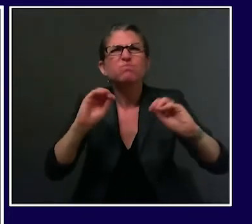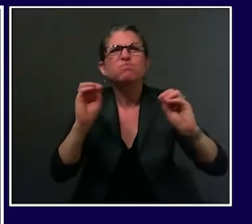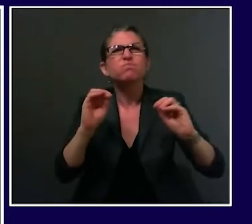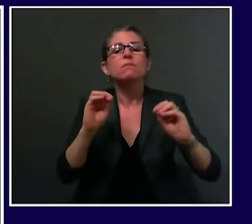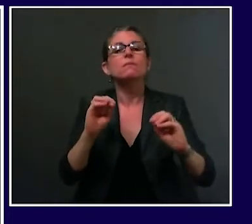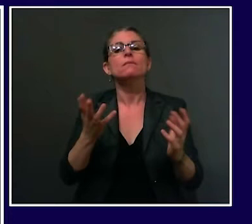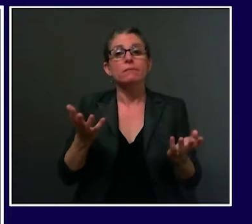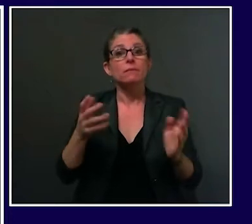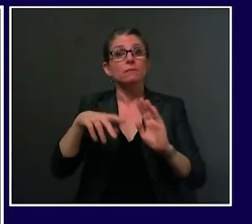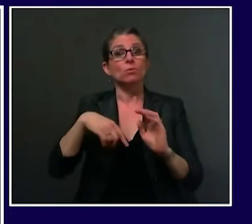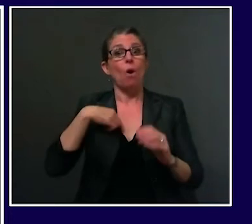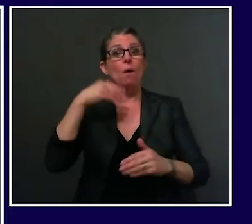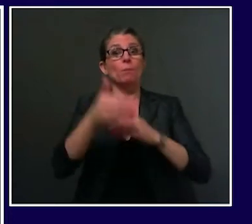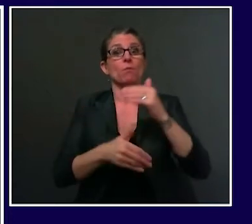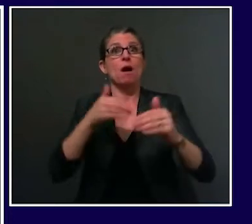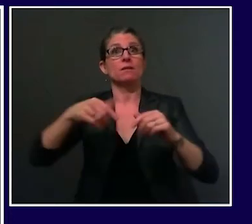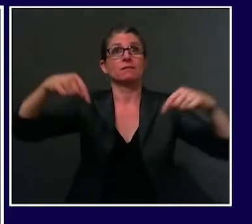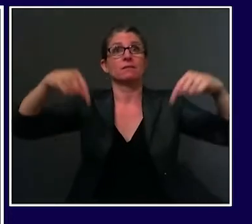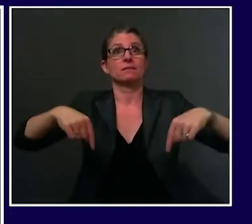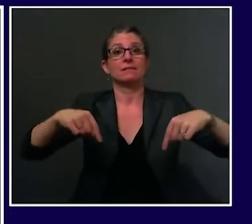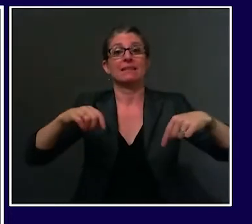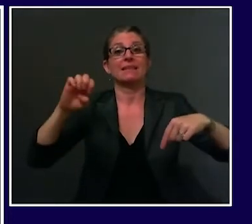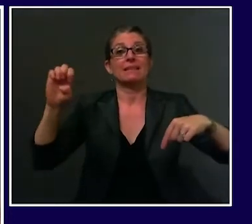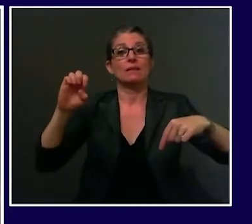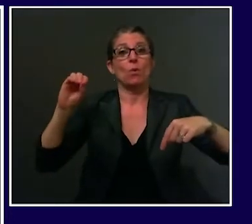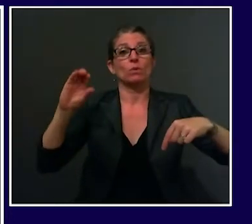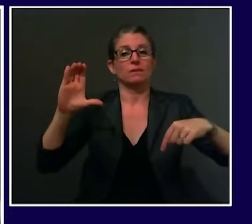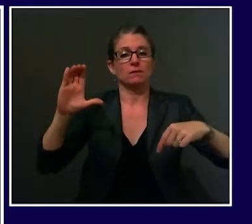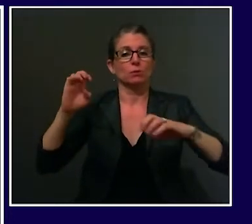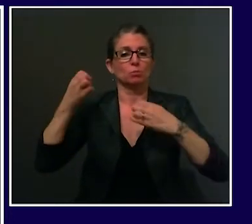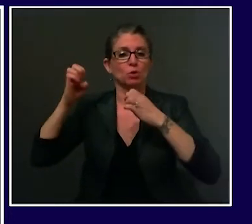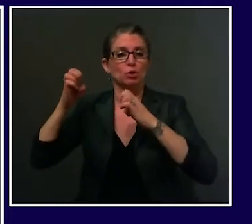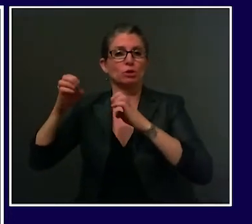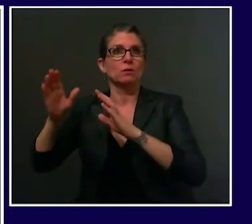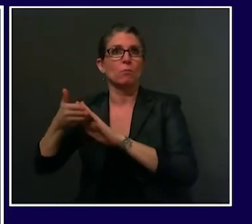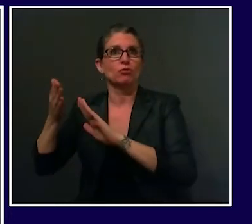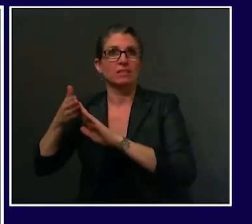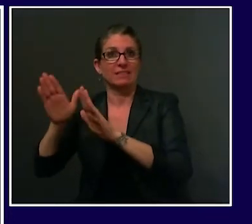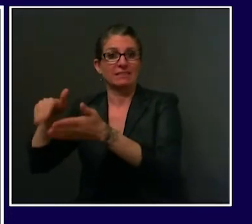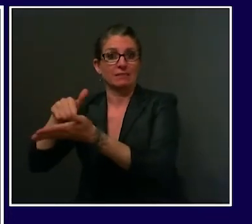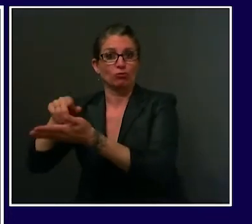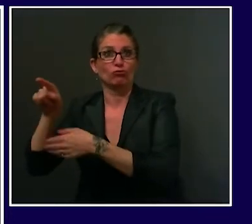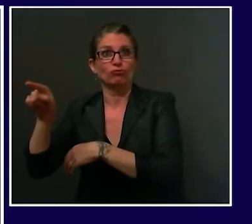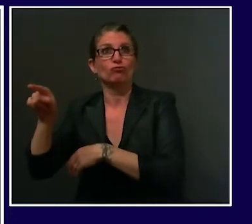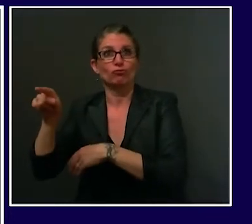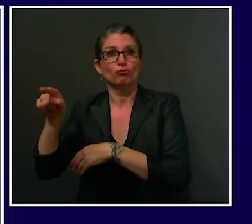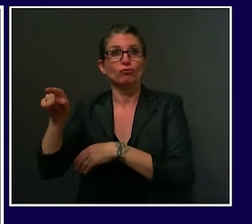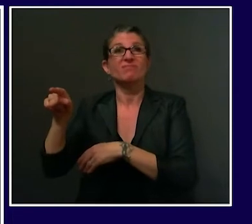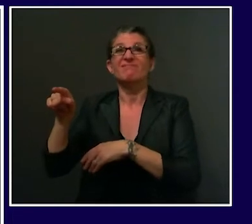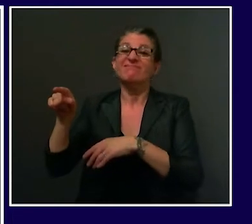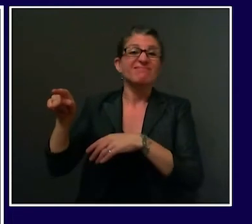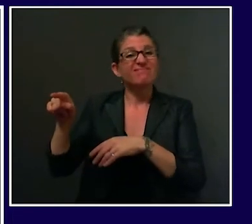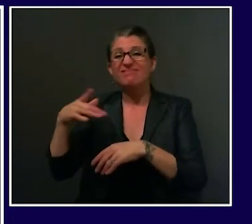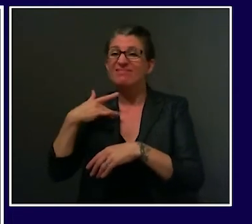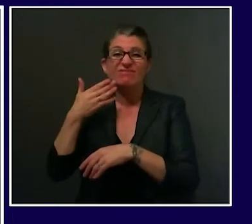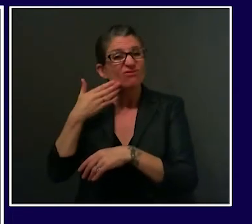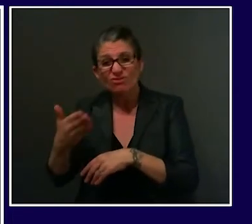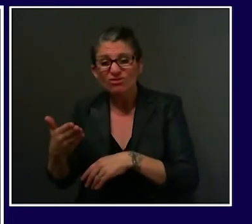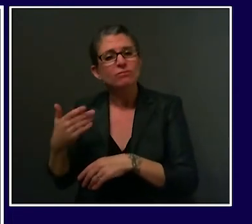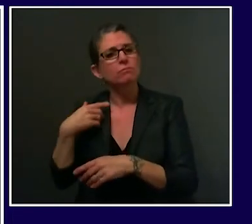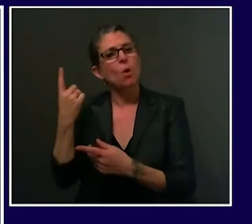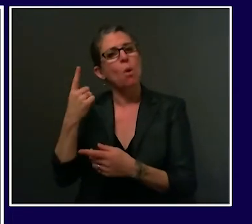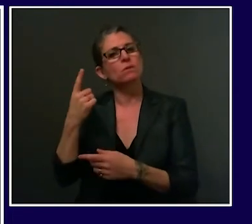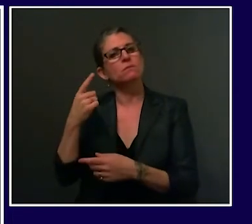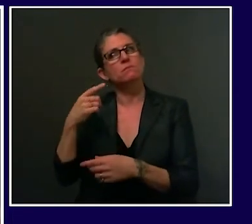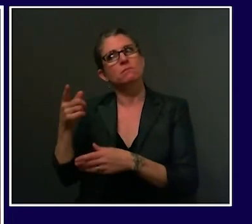Emergency Operations Center is that before you can come in, if you're not feeling well in the morning, you have to make a phone call to call